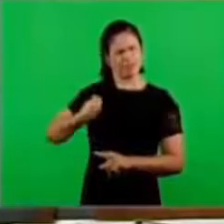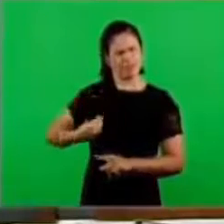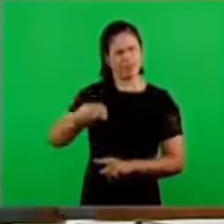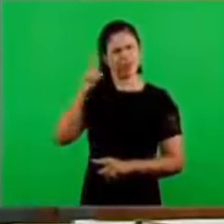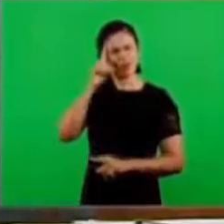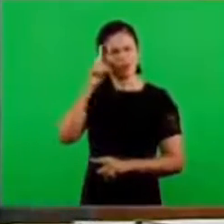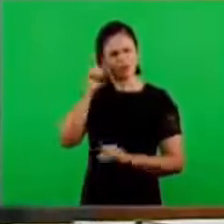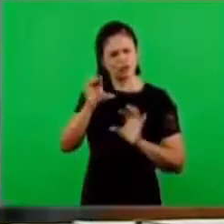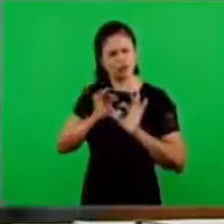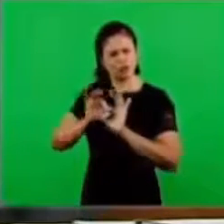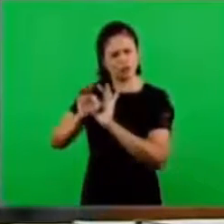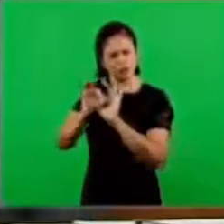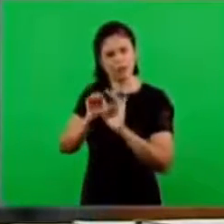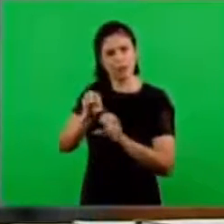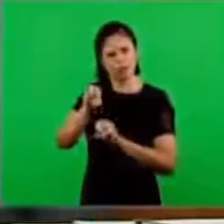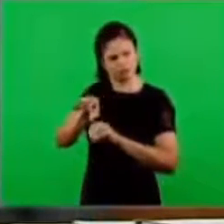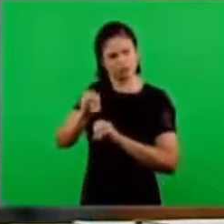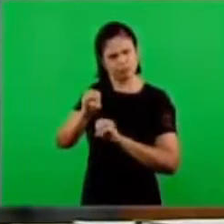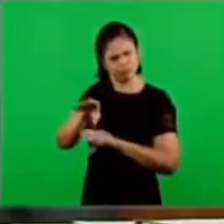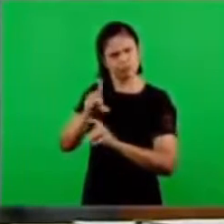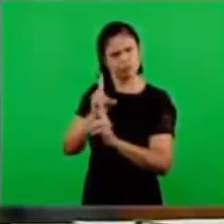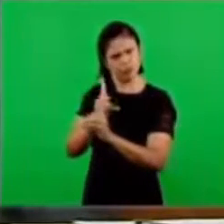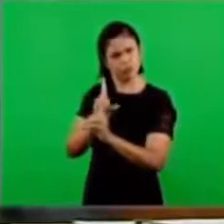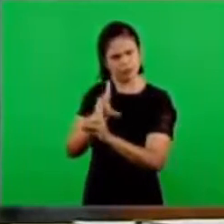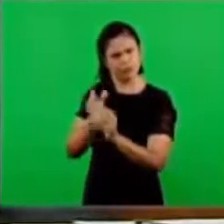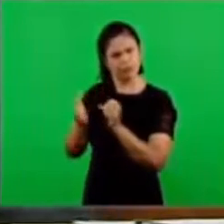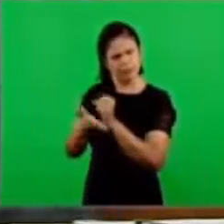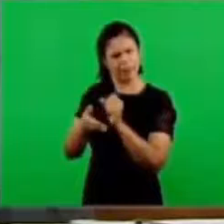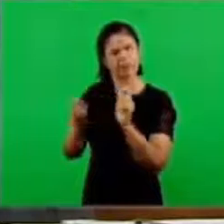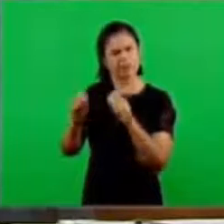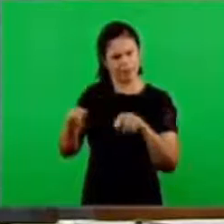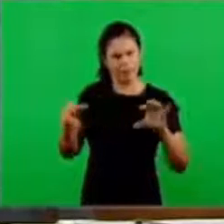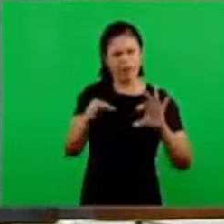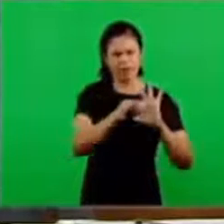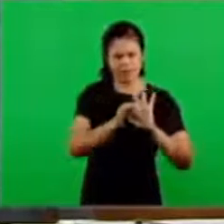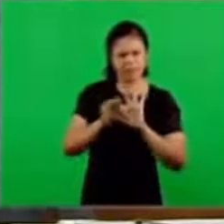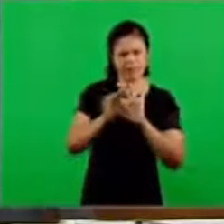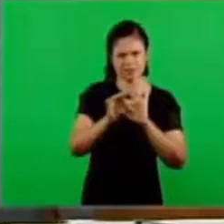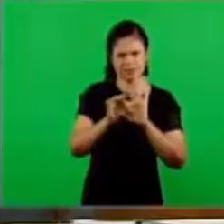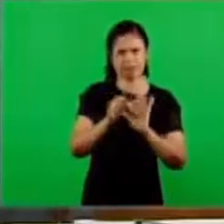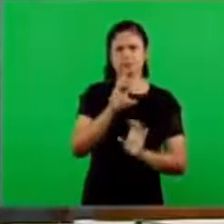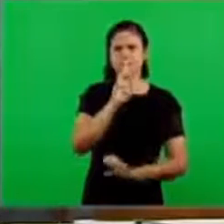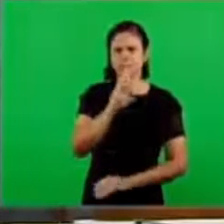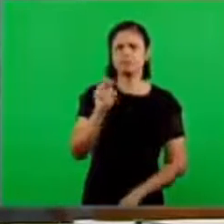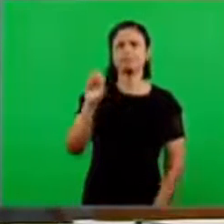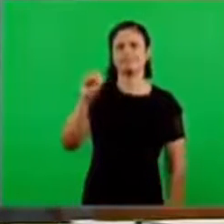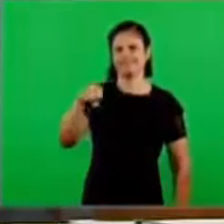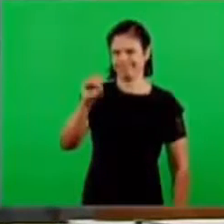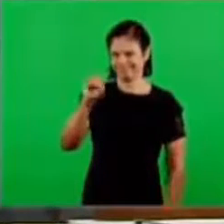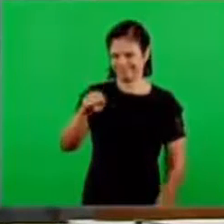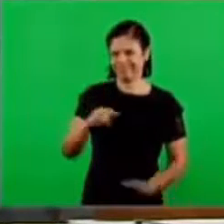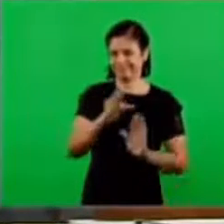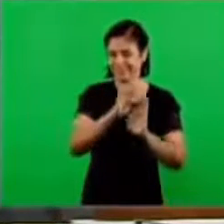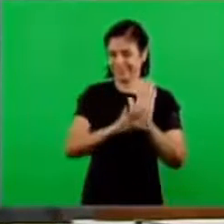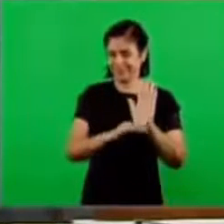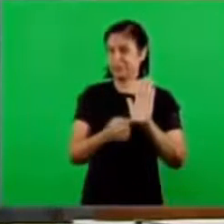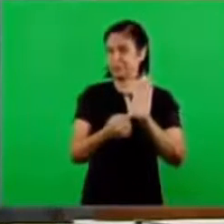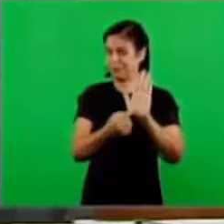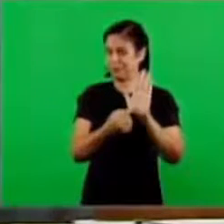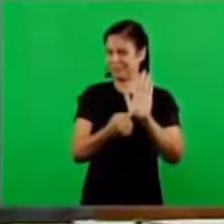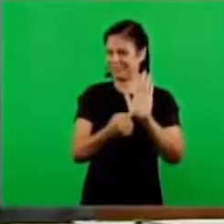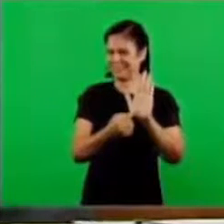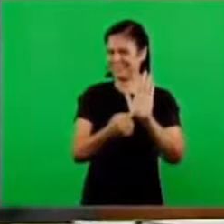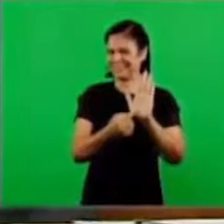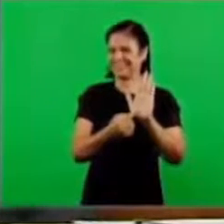doctrine of revelation lived in the life of the apostolic church? So the answer is yes. And here's the